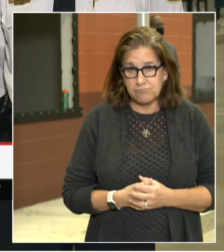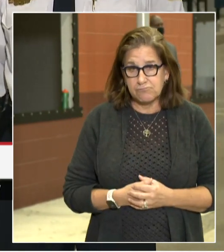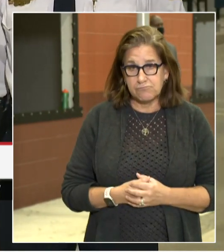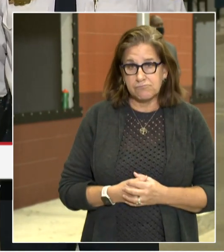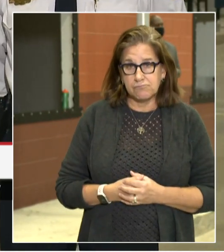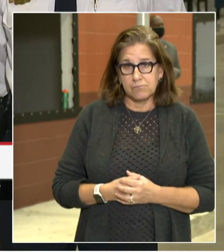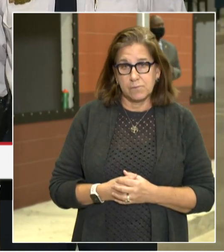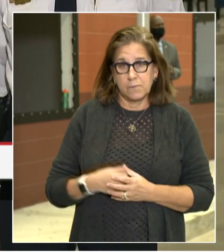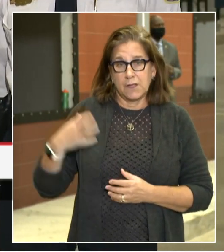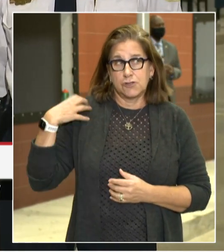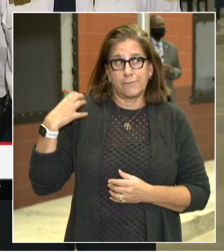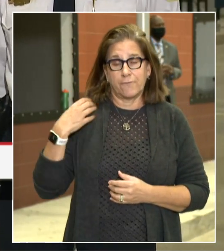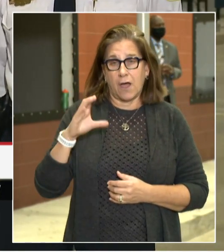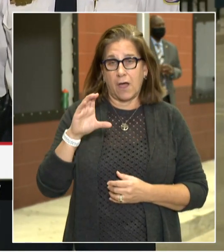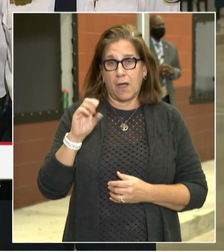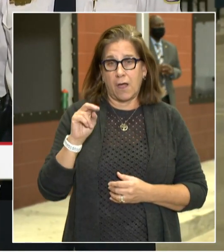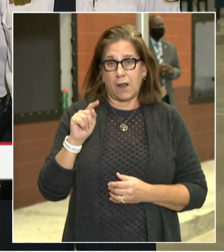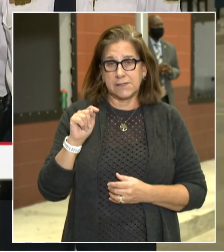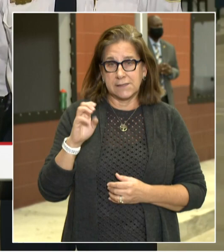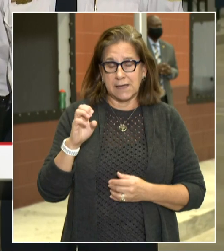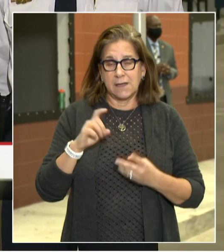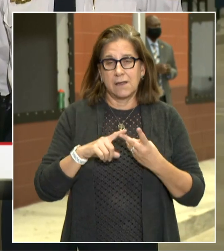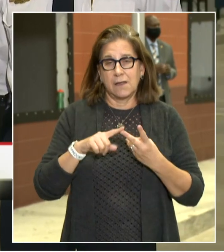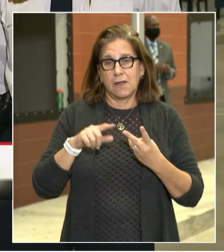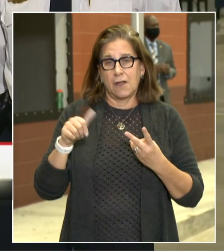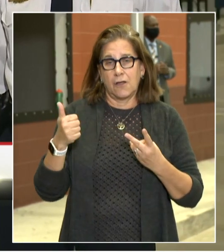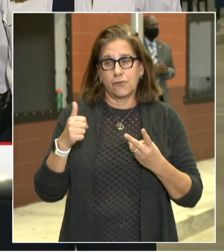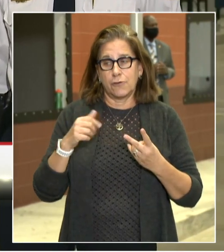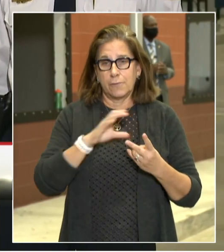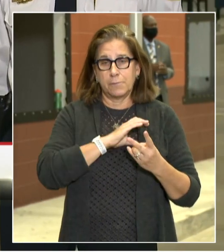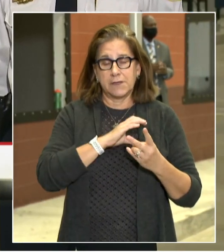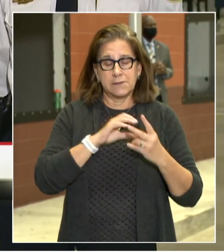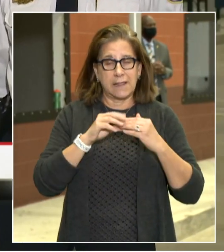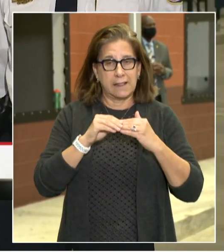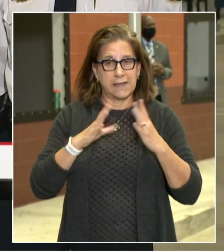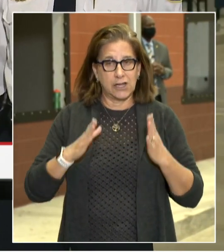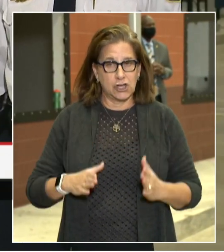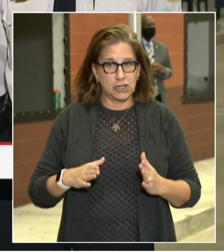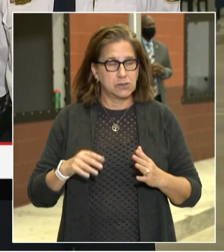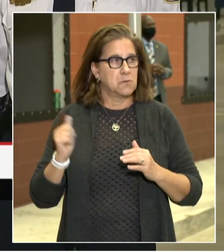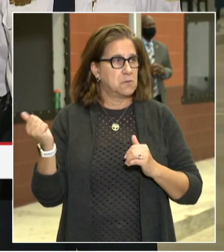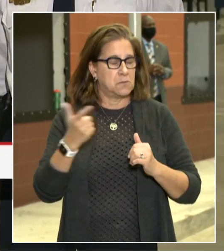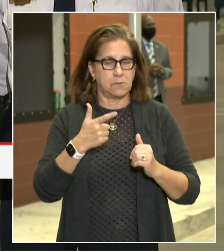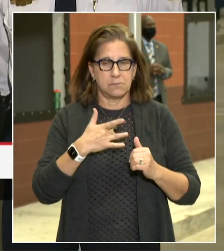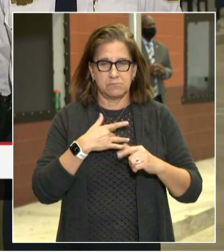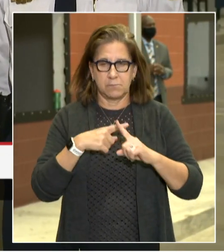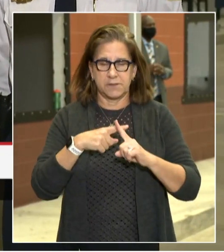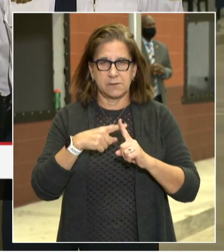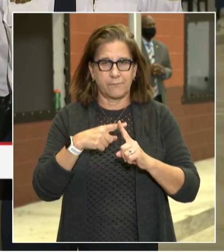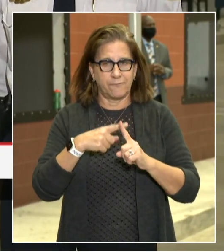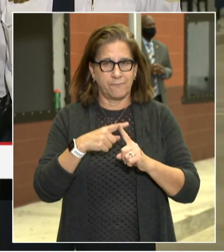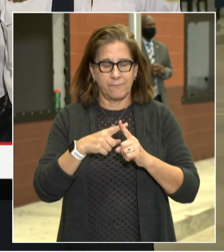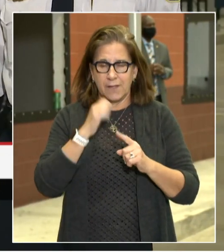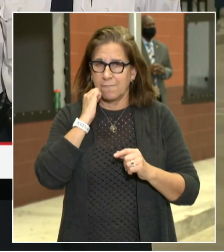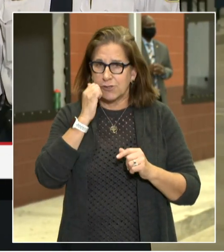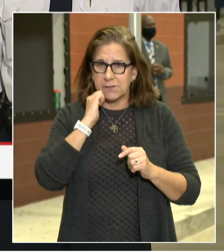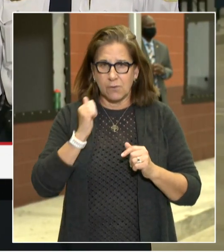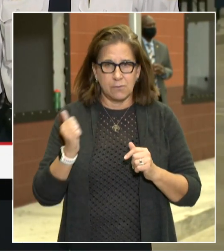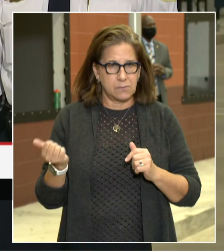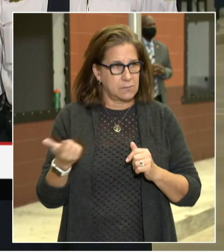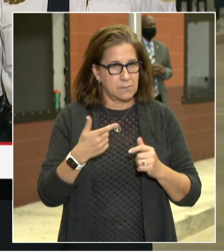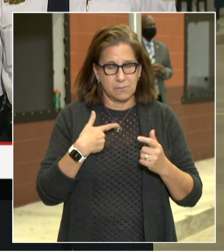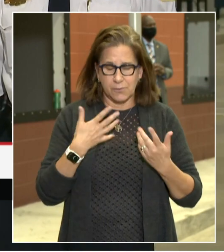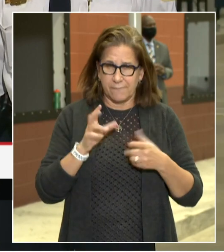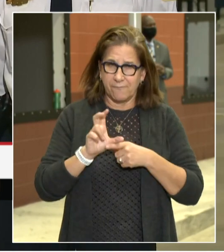leaders say out in communities each and every day, that we have been investing in the